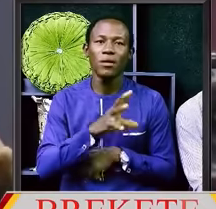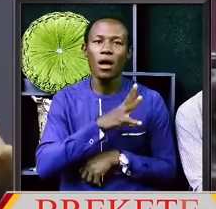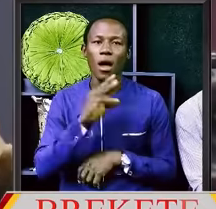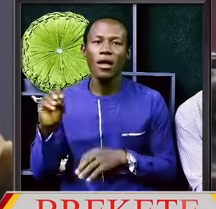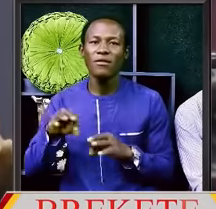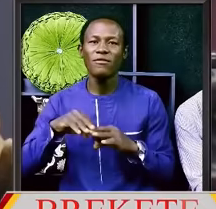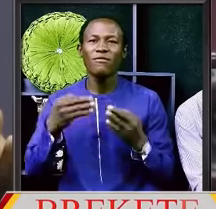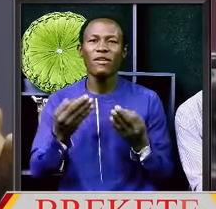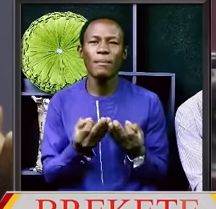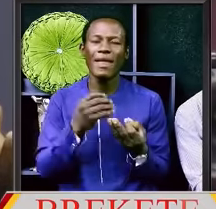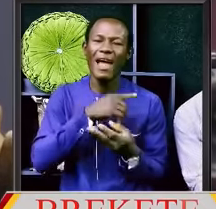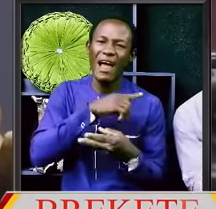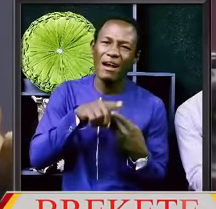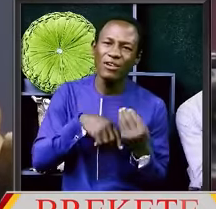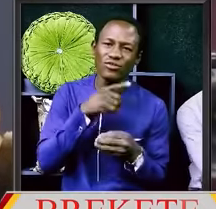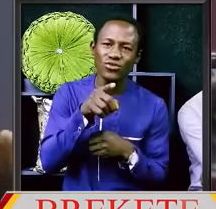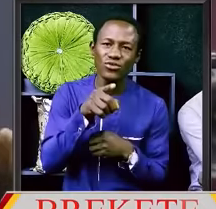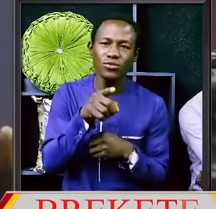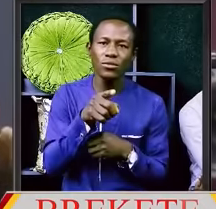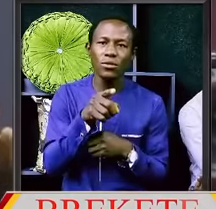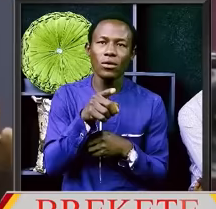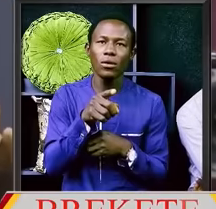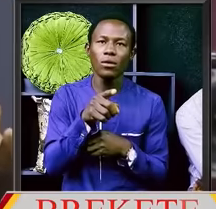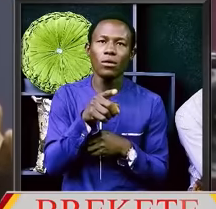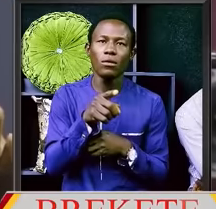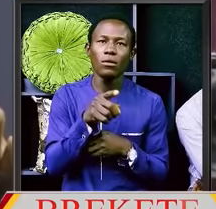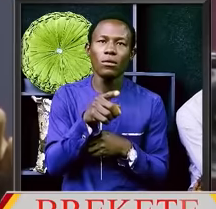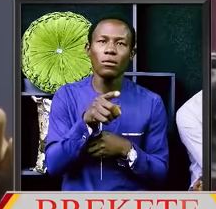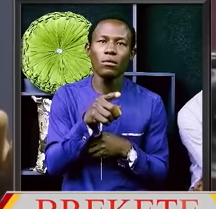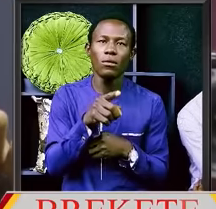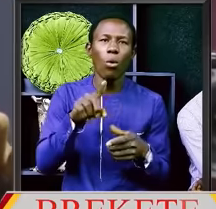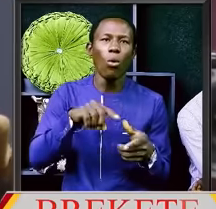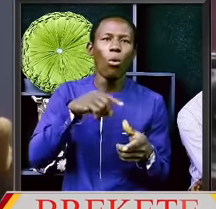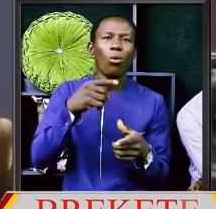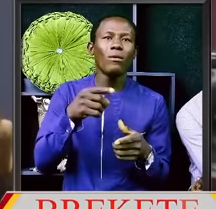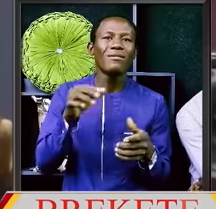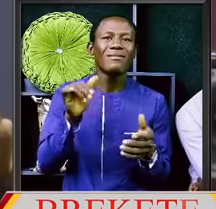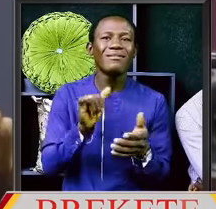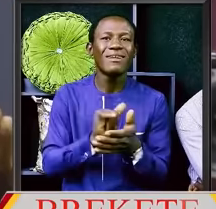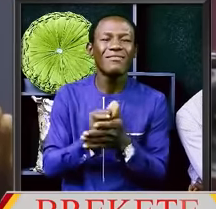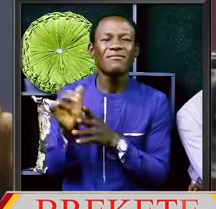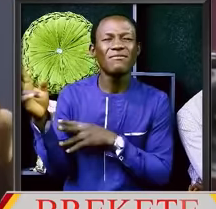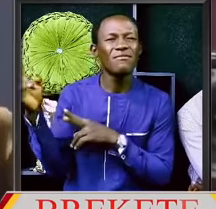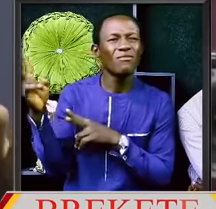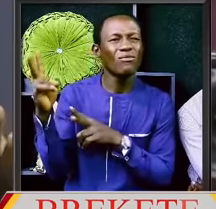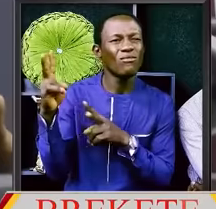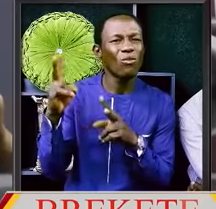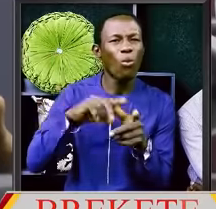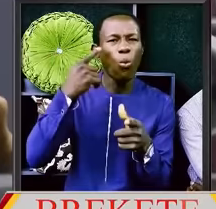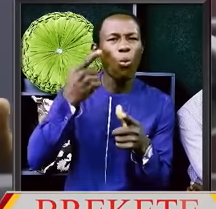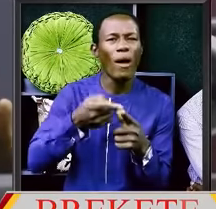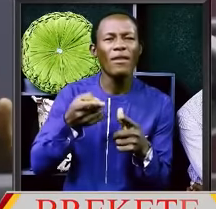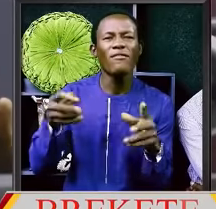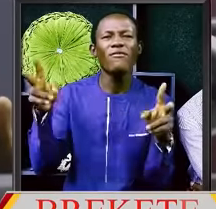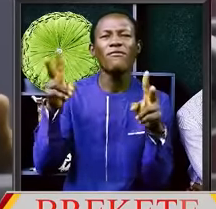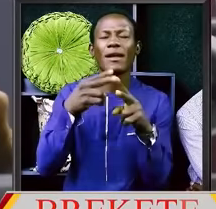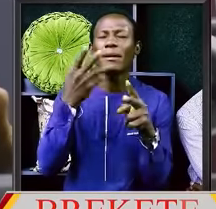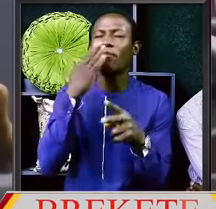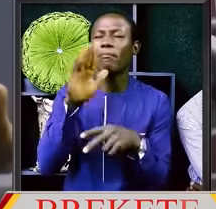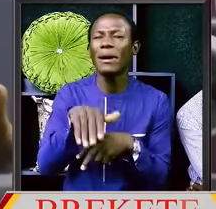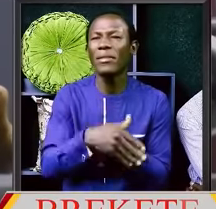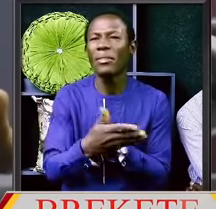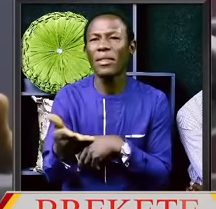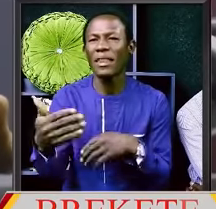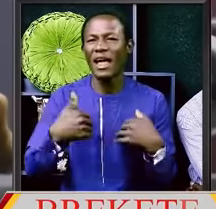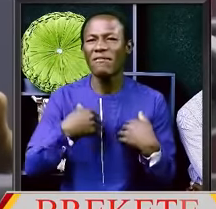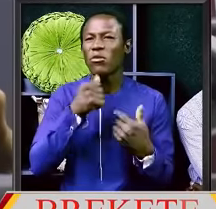and family around you, when very bad thing never happened to you, you no go know who